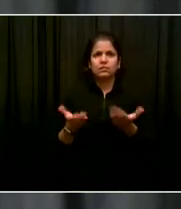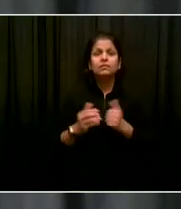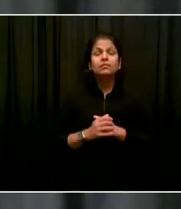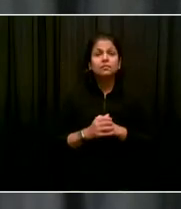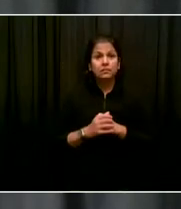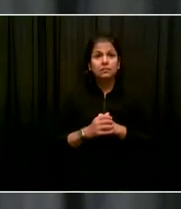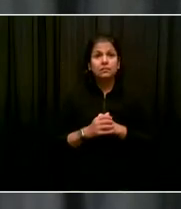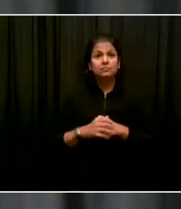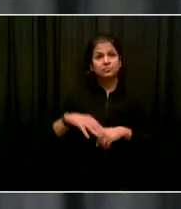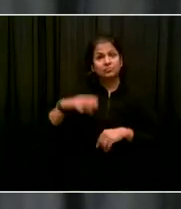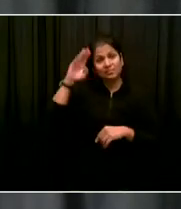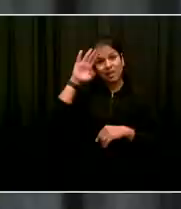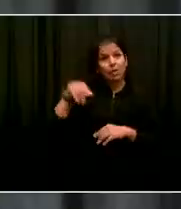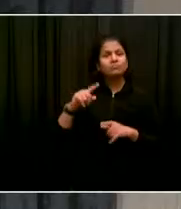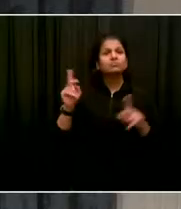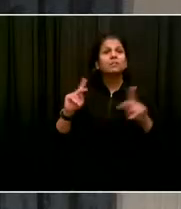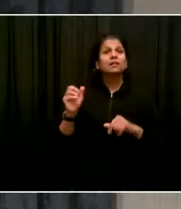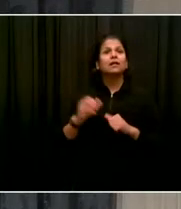1963.